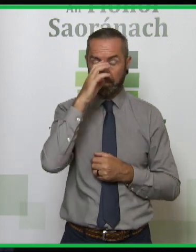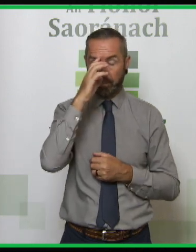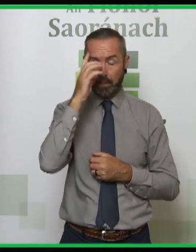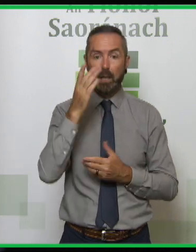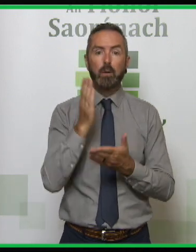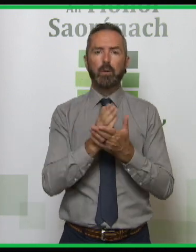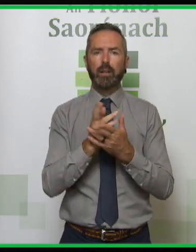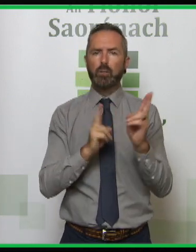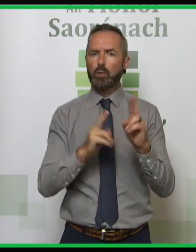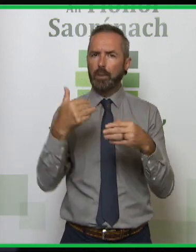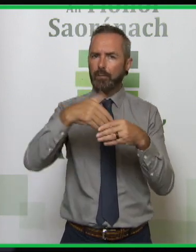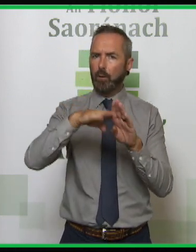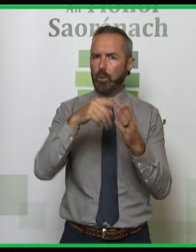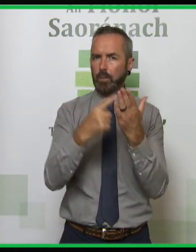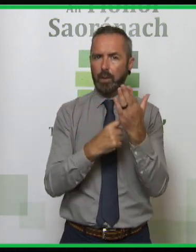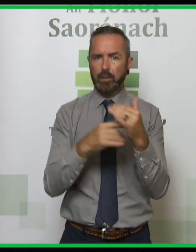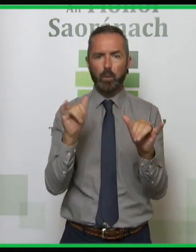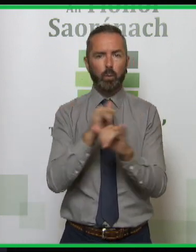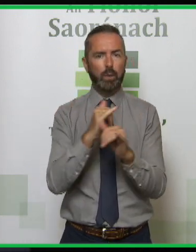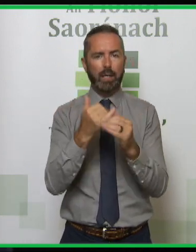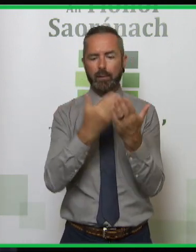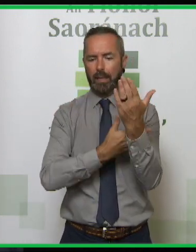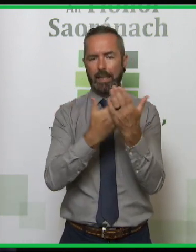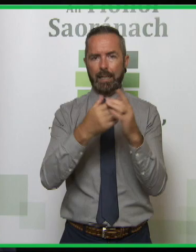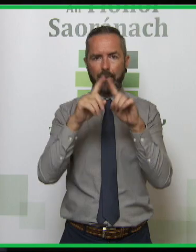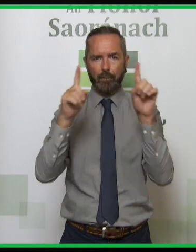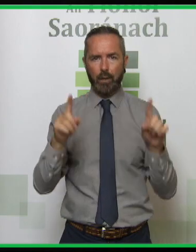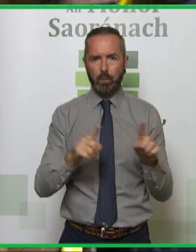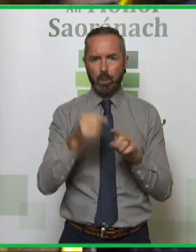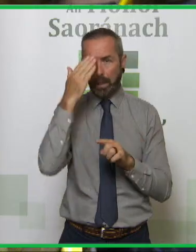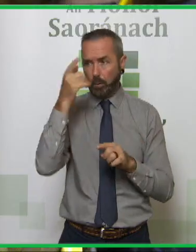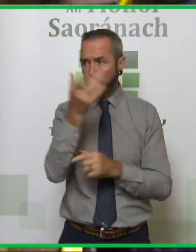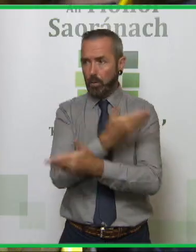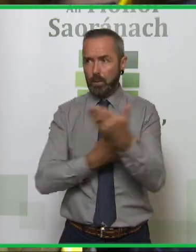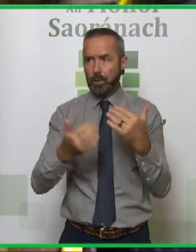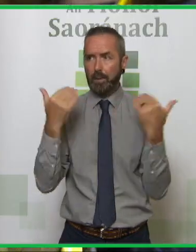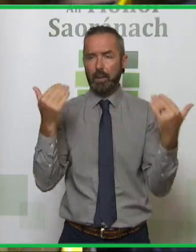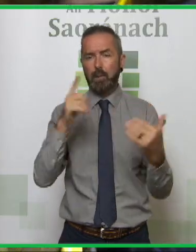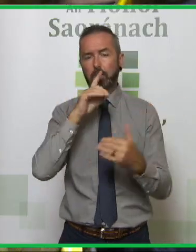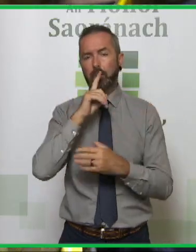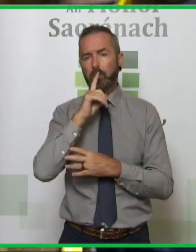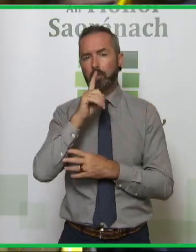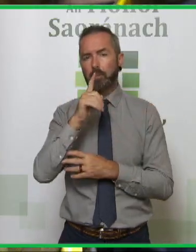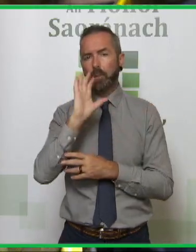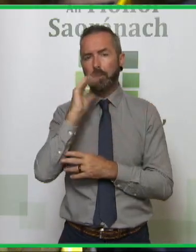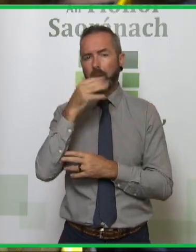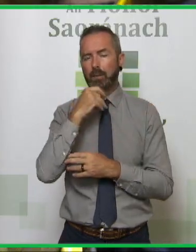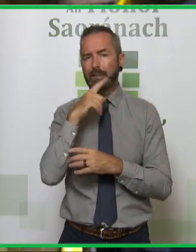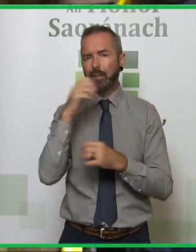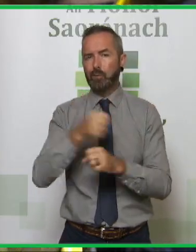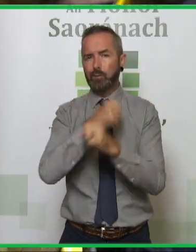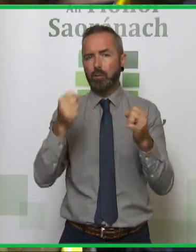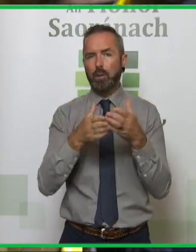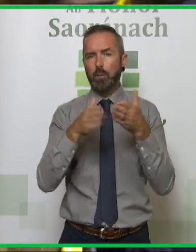drug policy, regardless of the legal framework, which I know you guys are debating here, because it sends out a really strong public